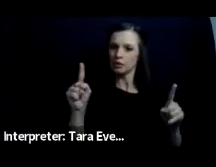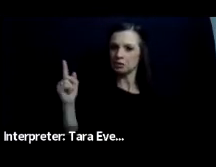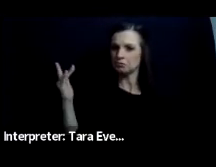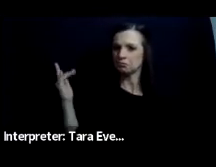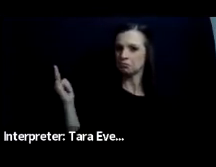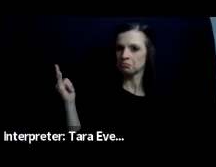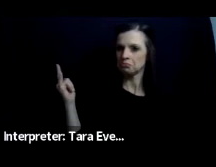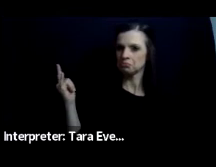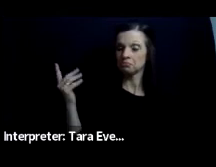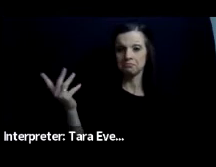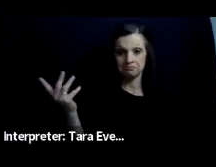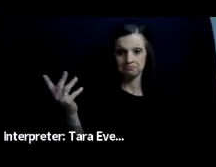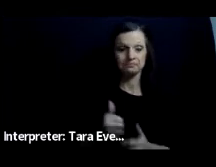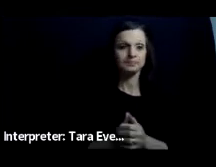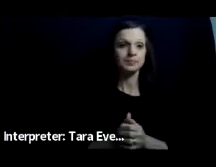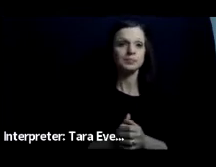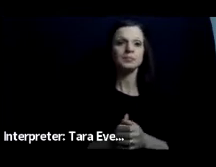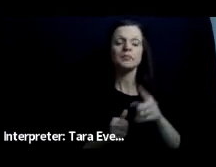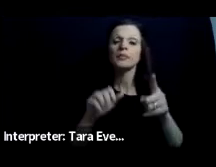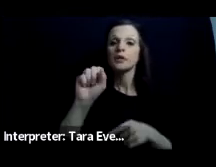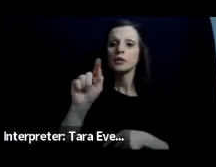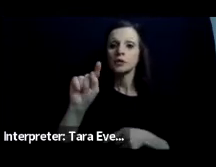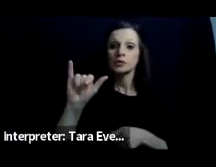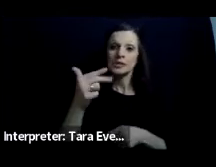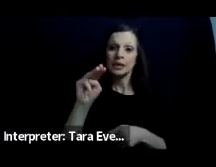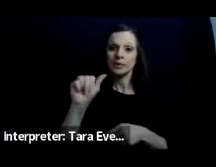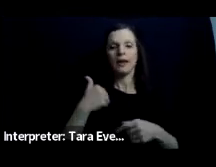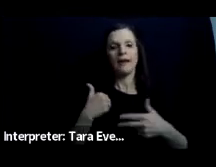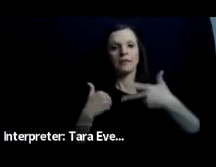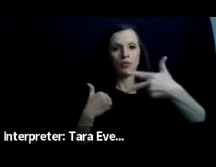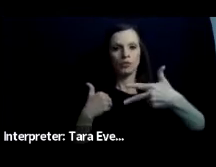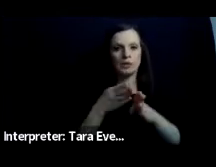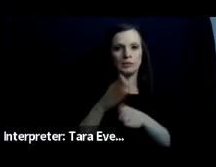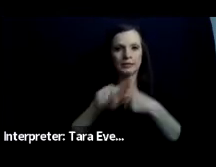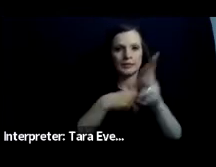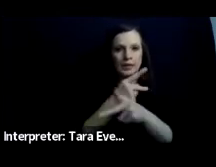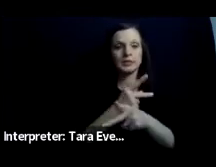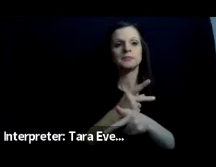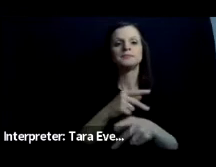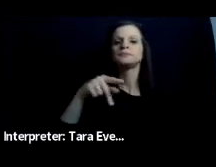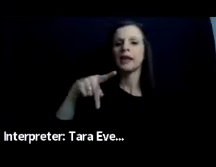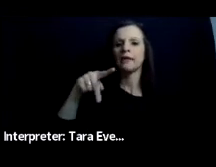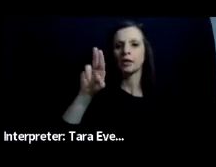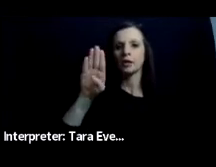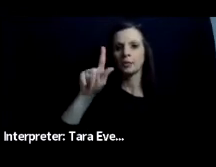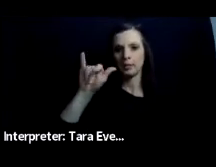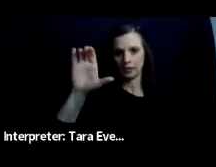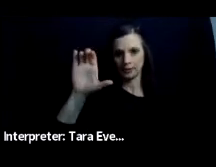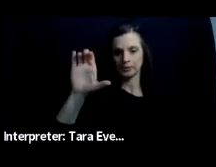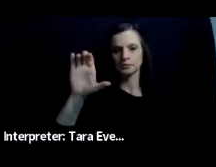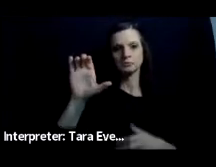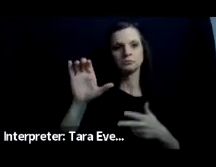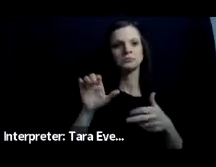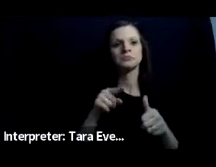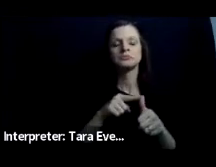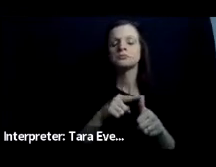There are three main types of stigma, okay? There's this public stigma, which is what on a day-to-day basis, and